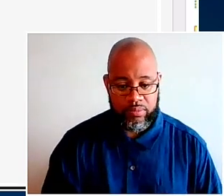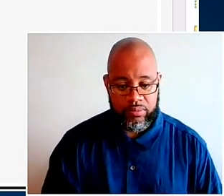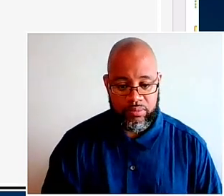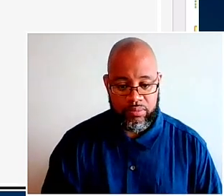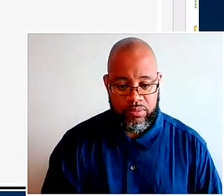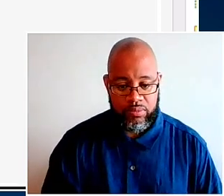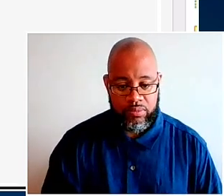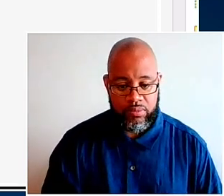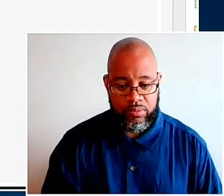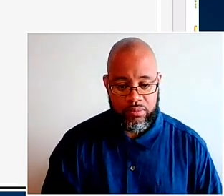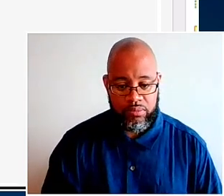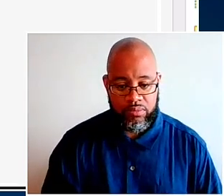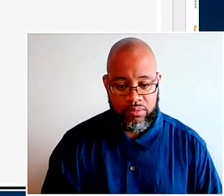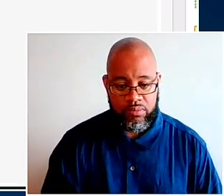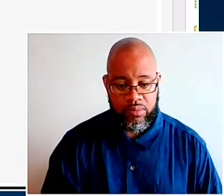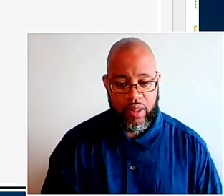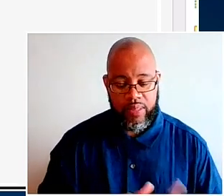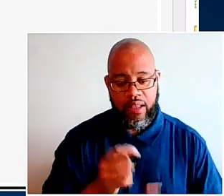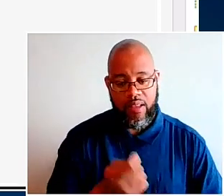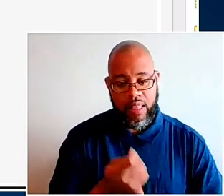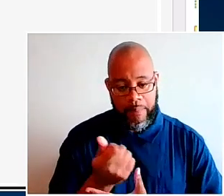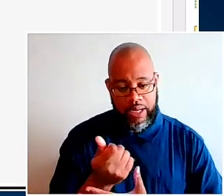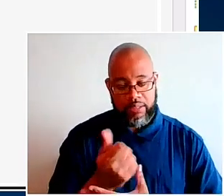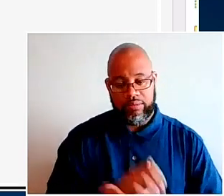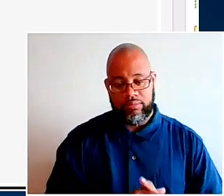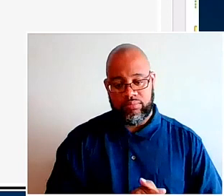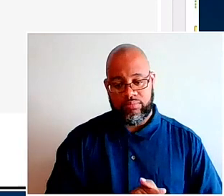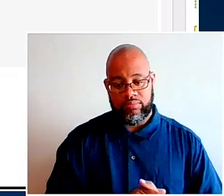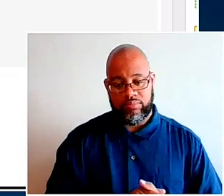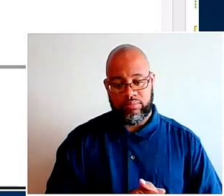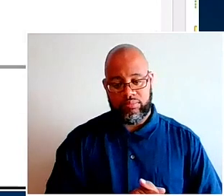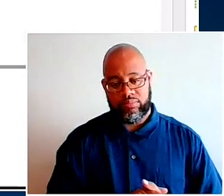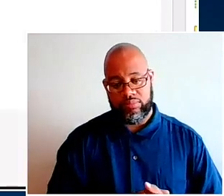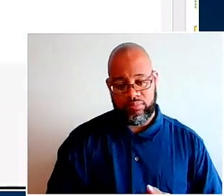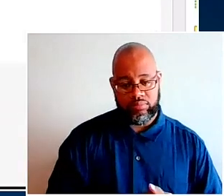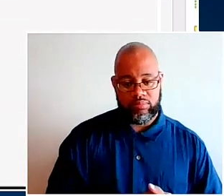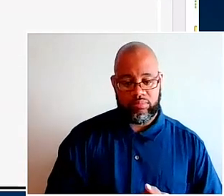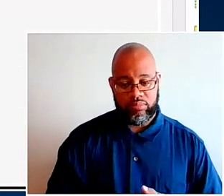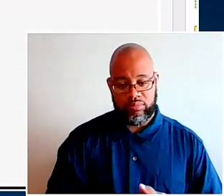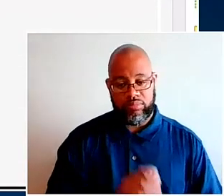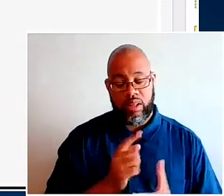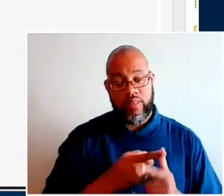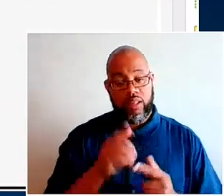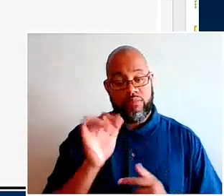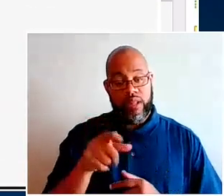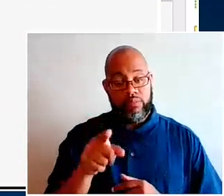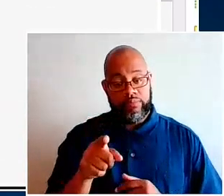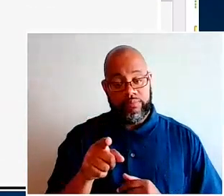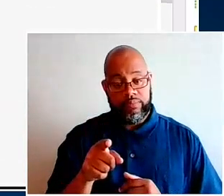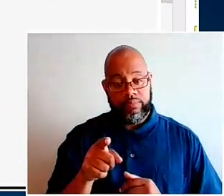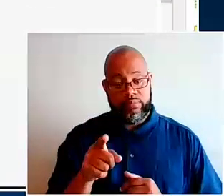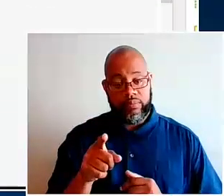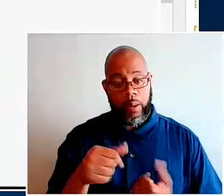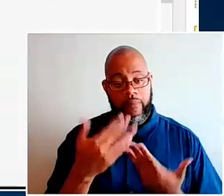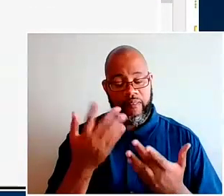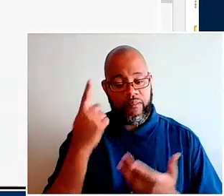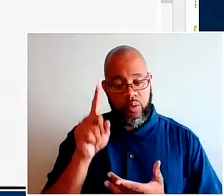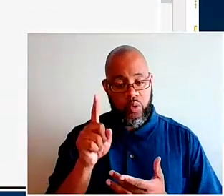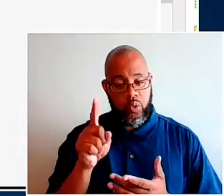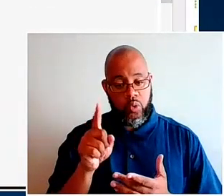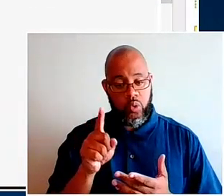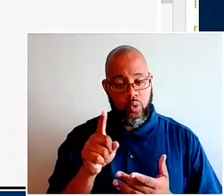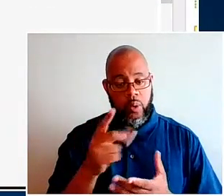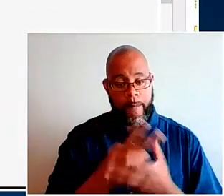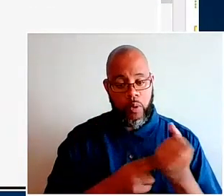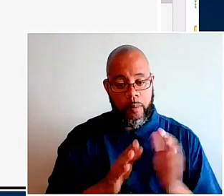is eliminated. And then here the provisions for books and supplies